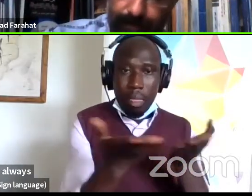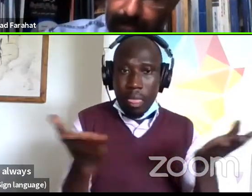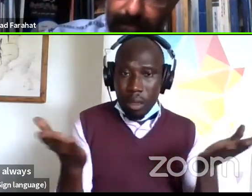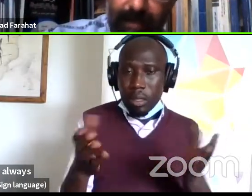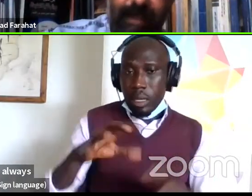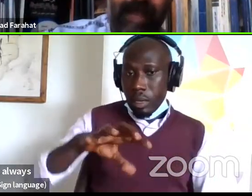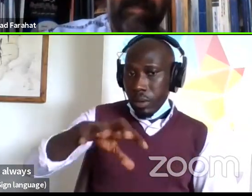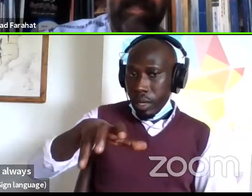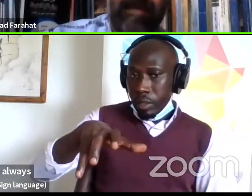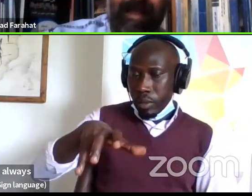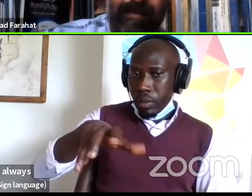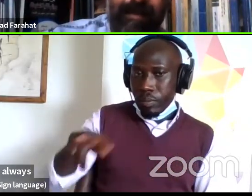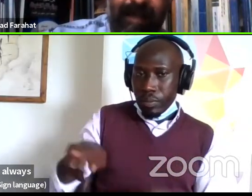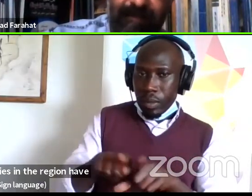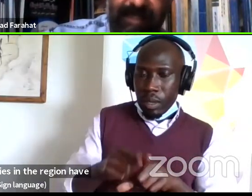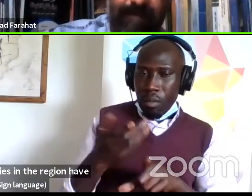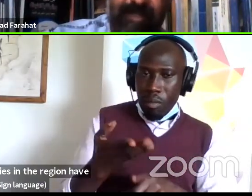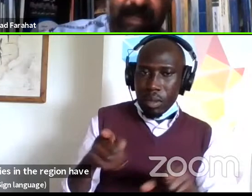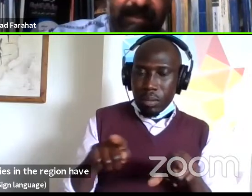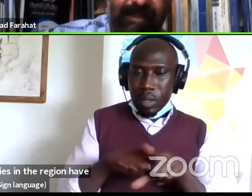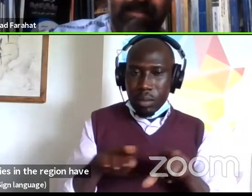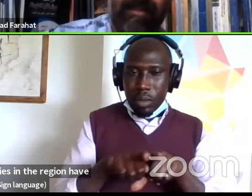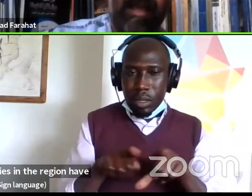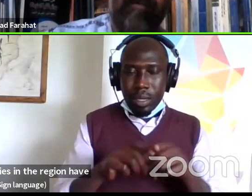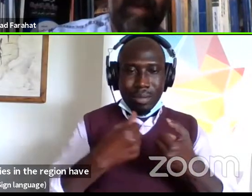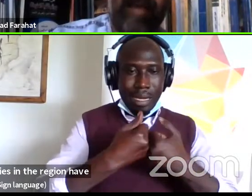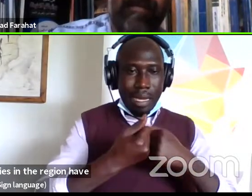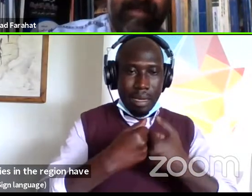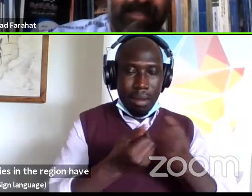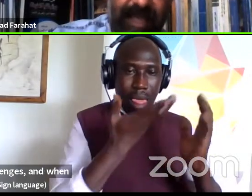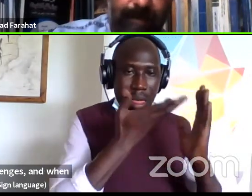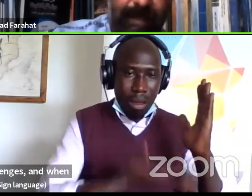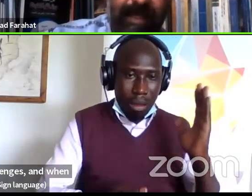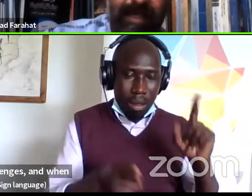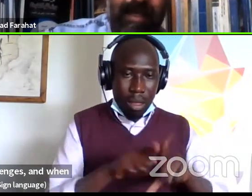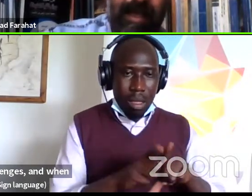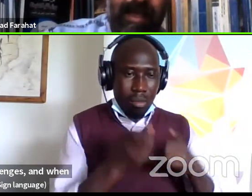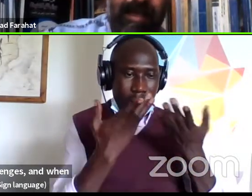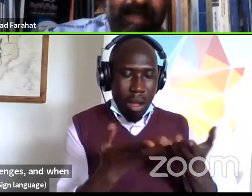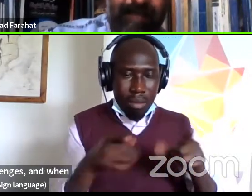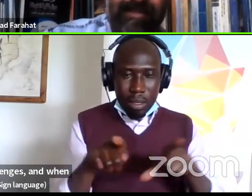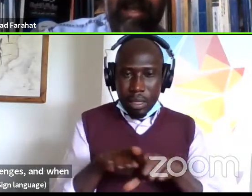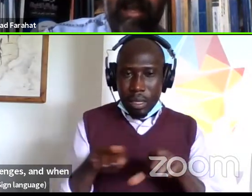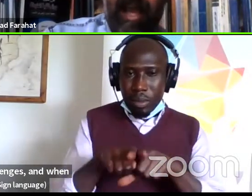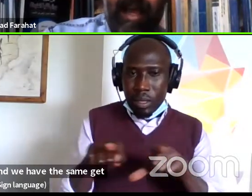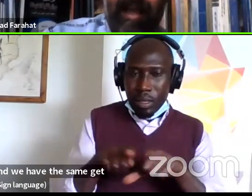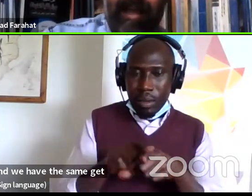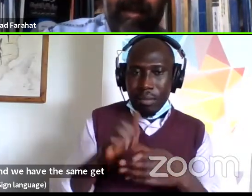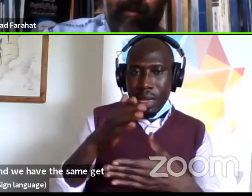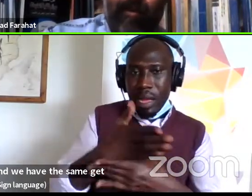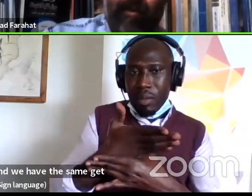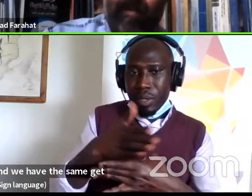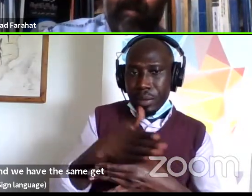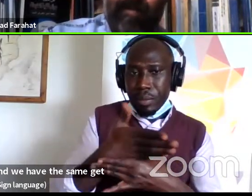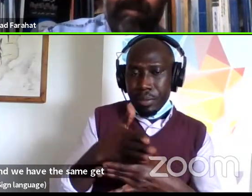region have the same and have the same challenges, and we have the same gaps.